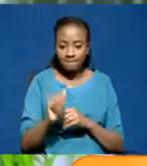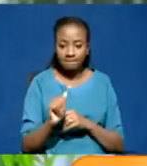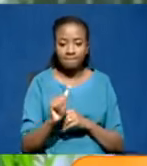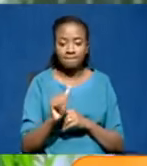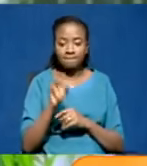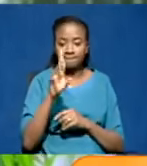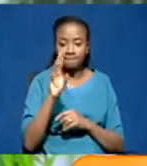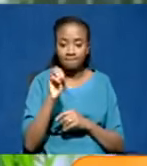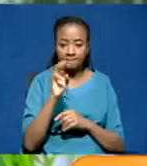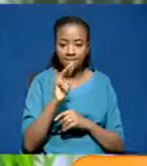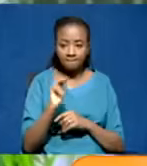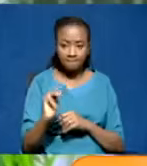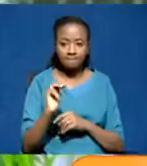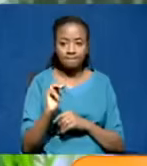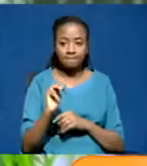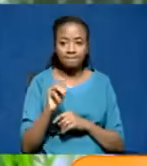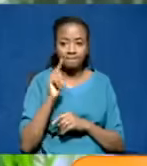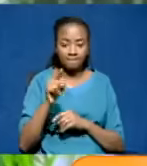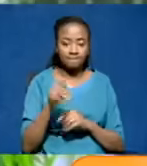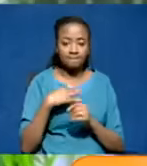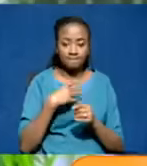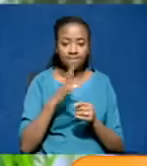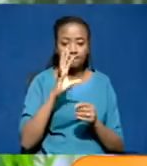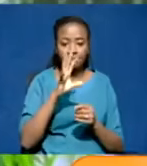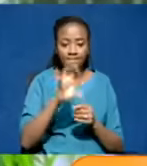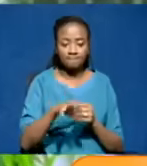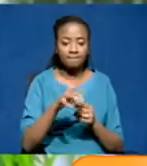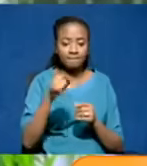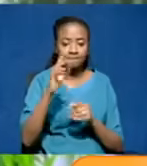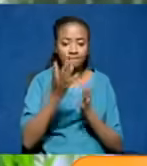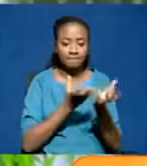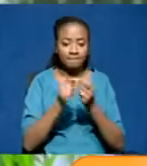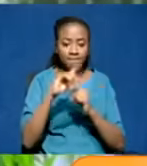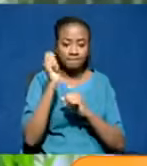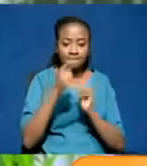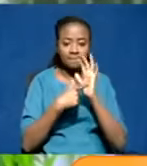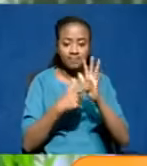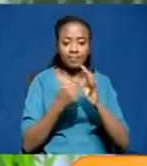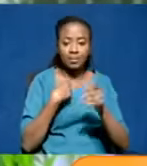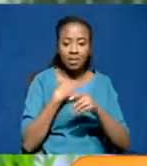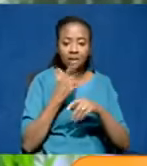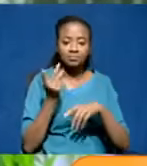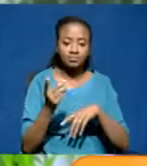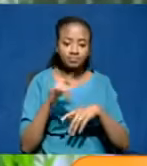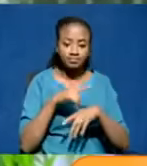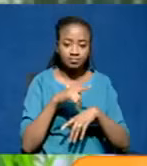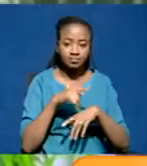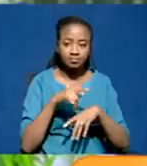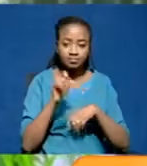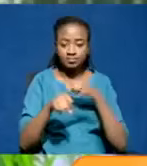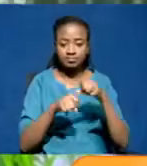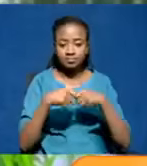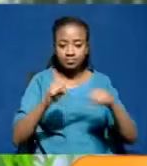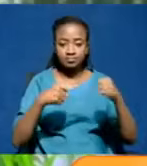and continuously provide solutions aimed at enhancing e-mobility. The latest is Rome's second-generation Rome Air motorcycles,